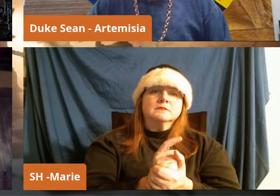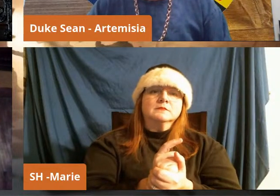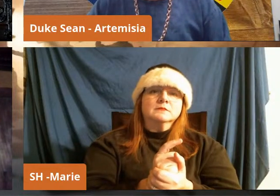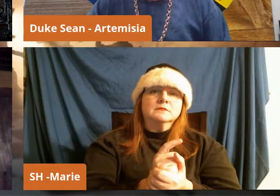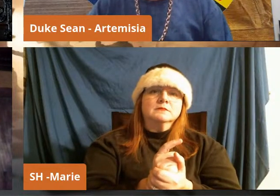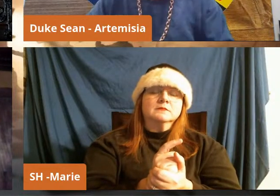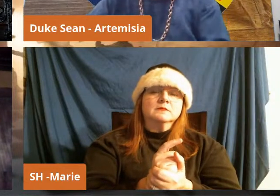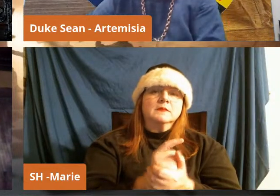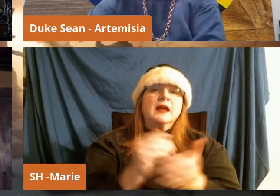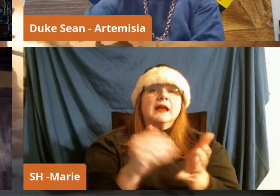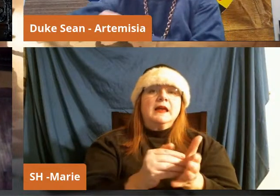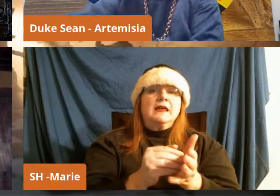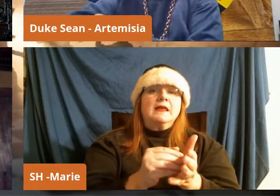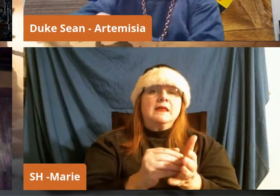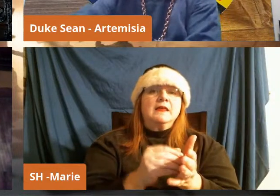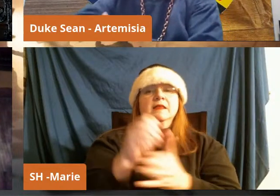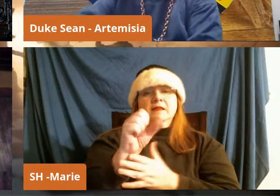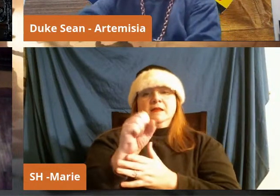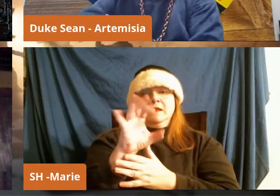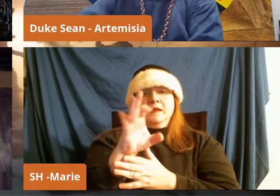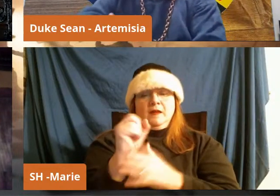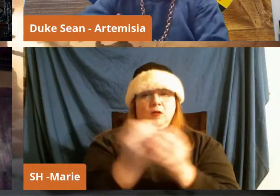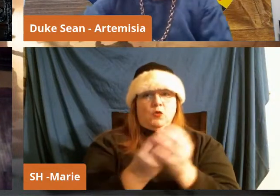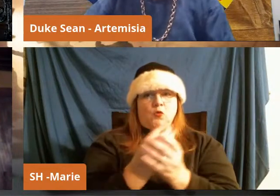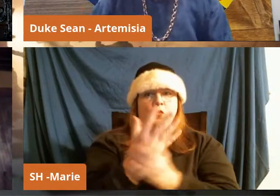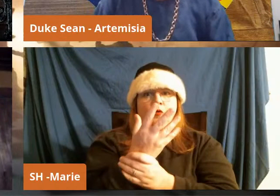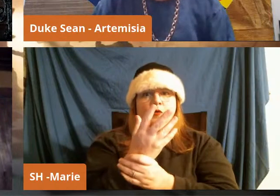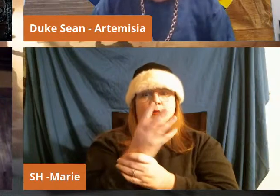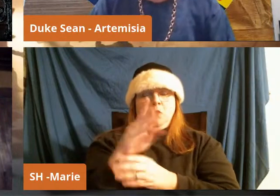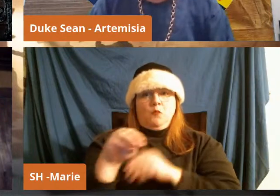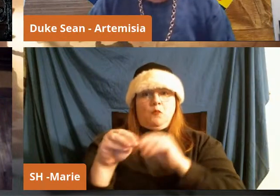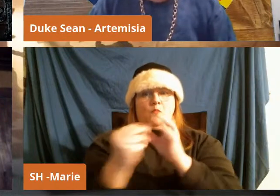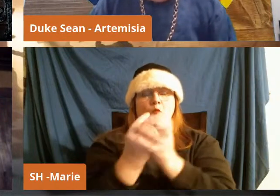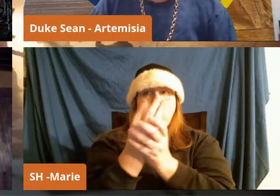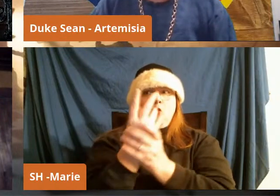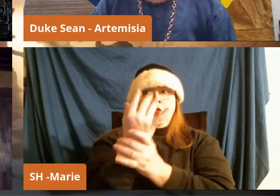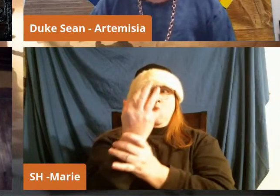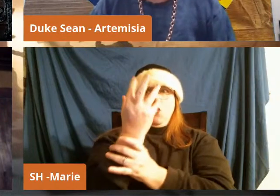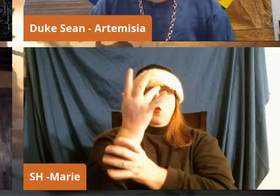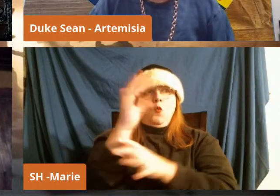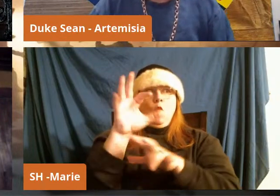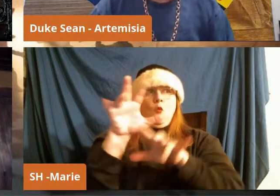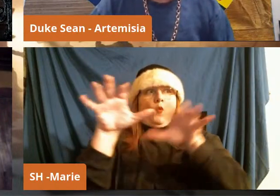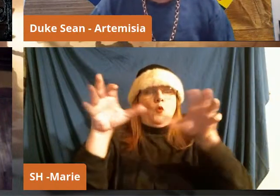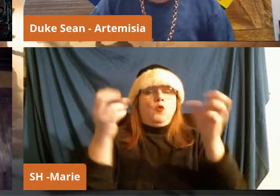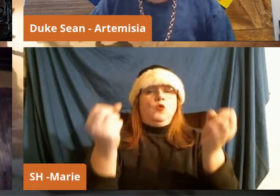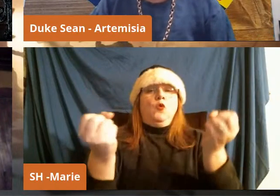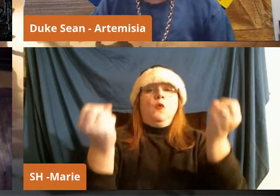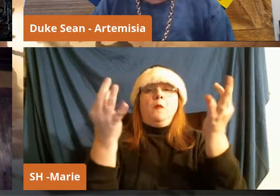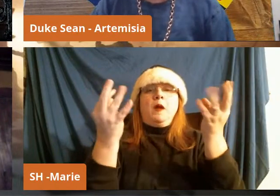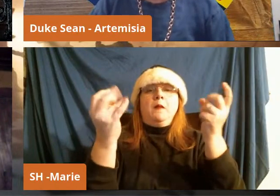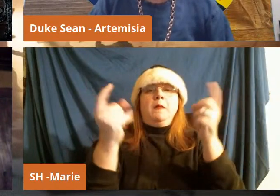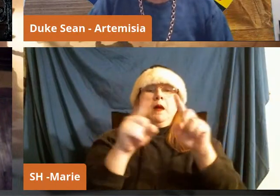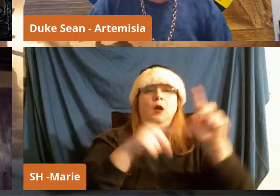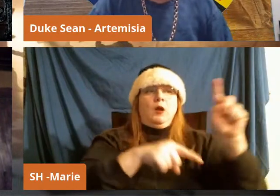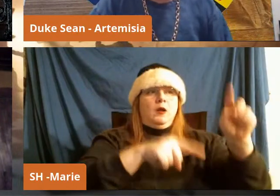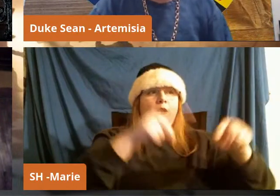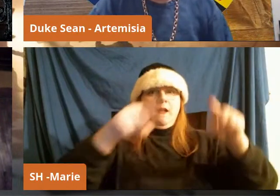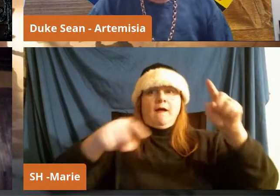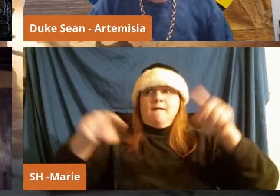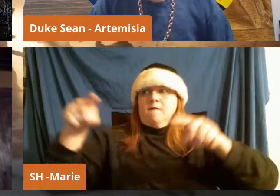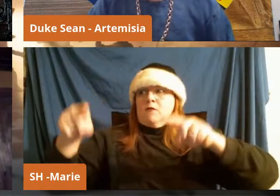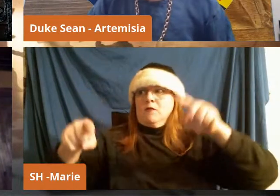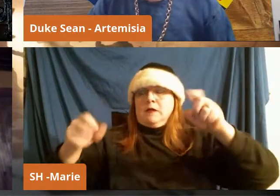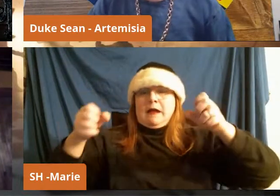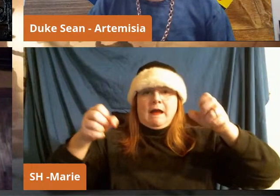the SCA has grown and expanded, and there are so many diverse efforts